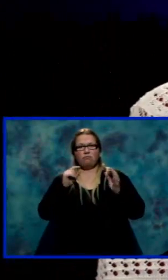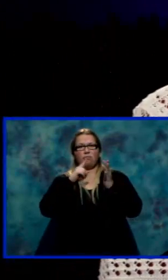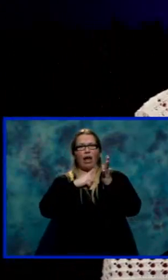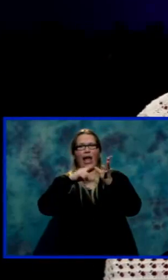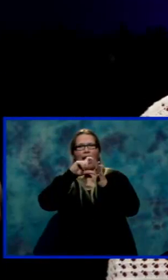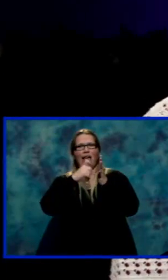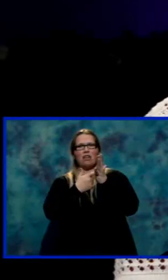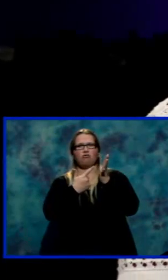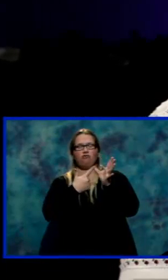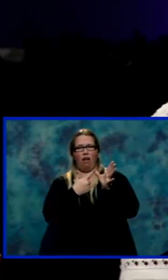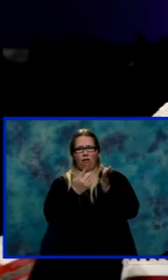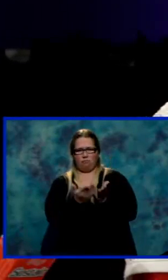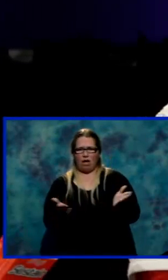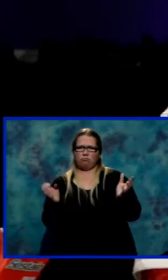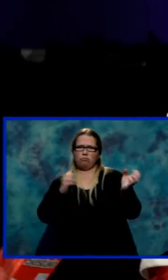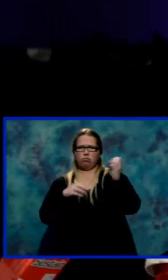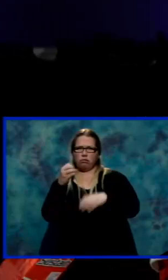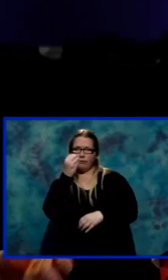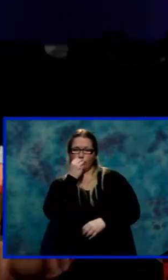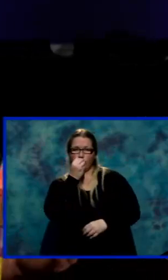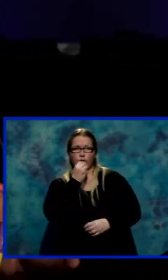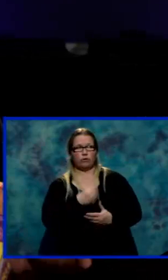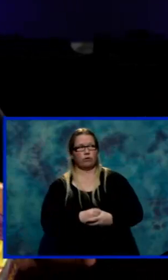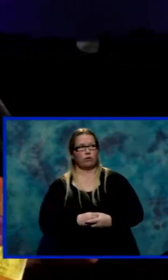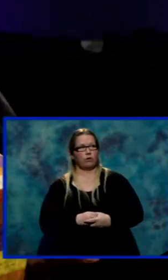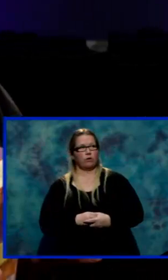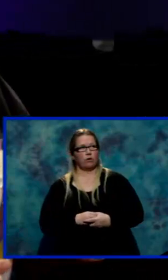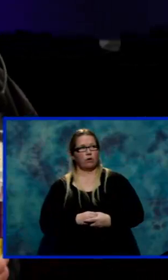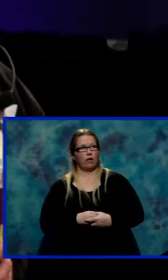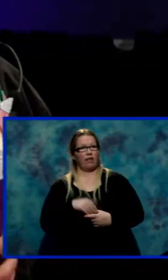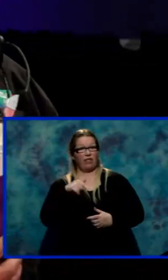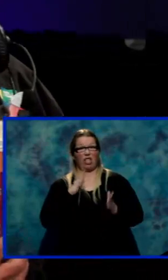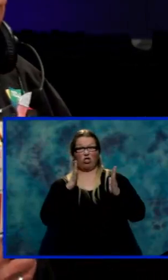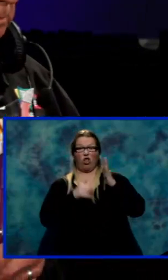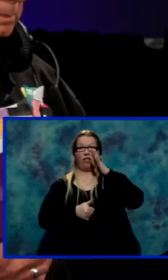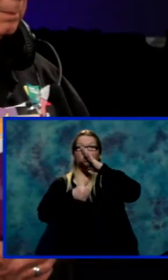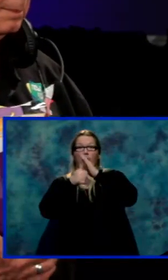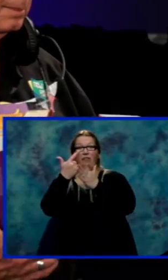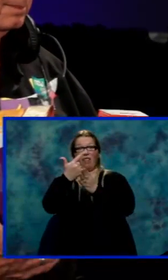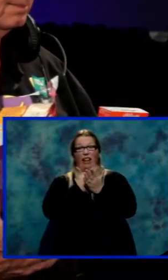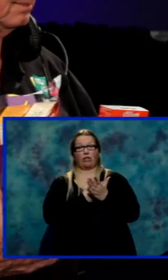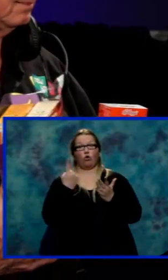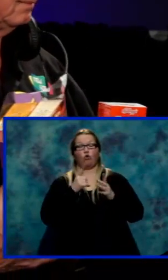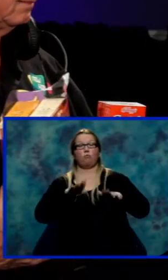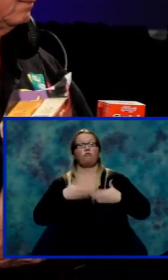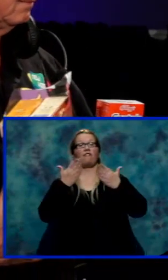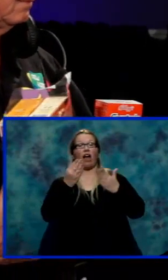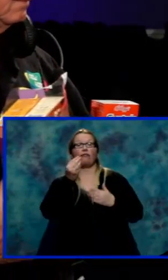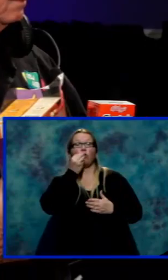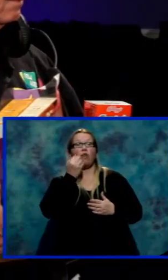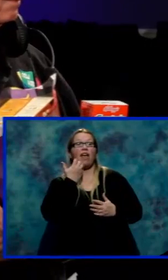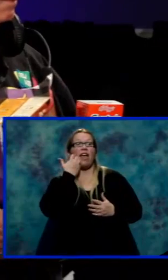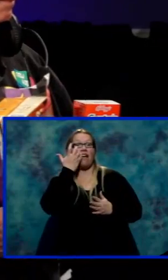at the outside. We, New Hope Church, is at the top of the list who provide food